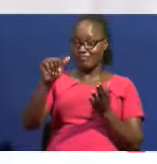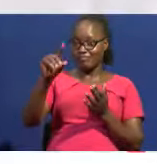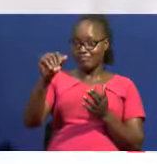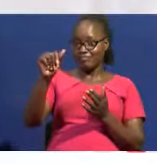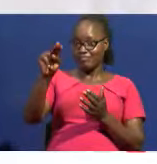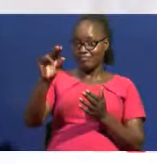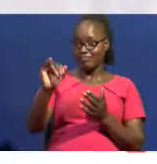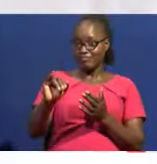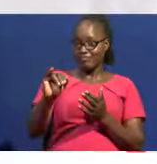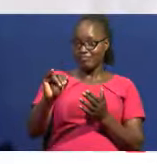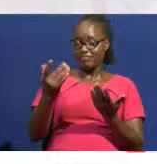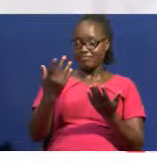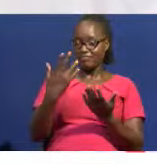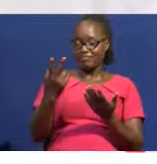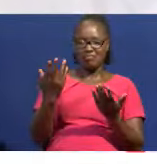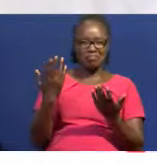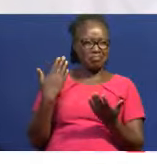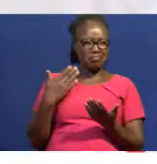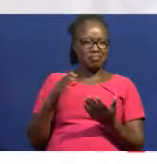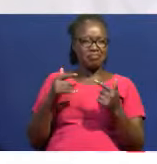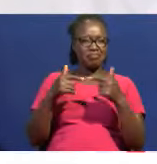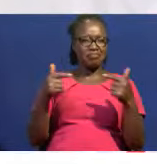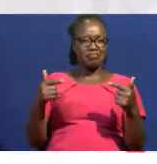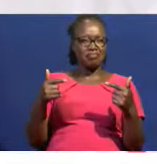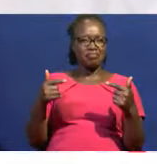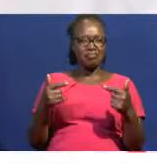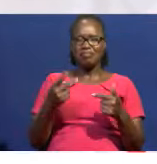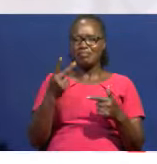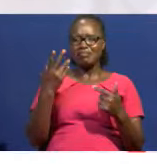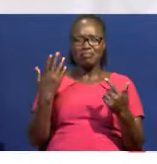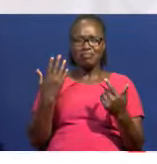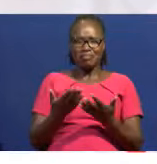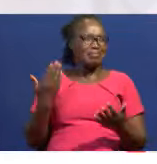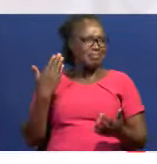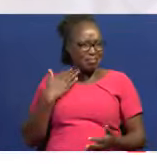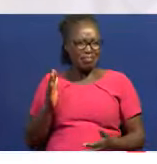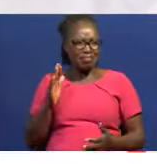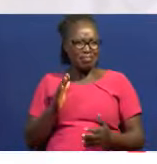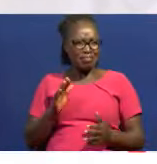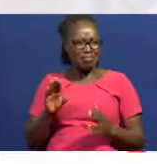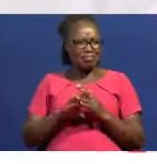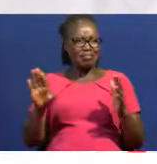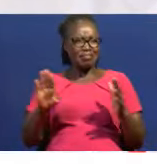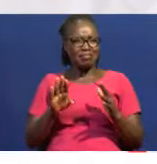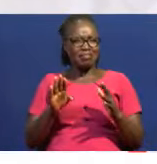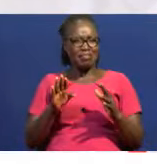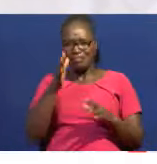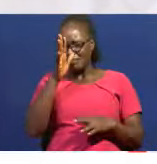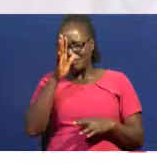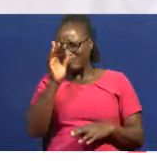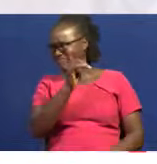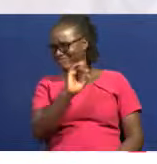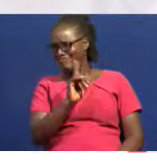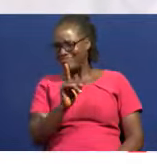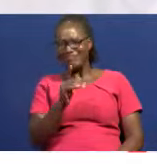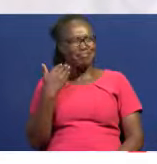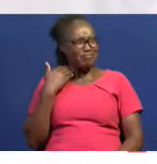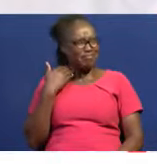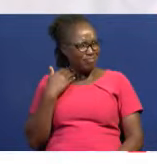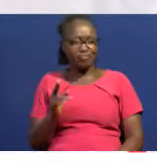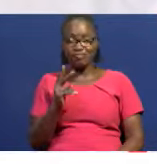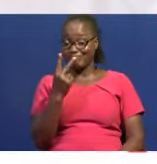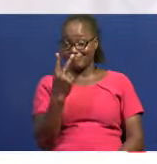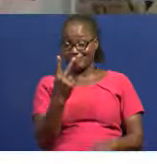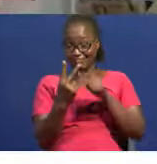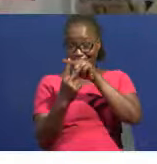opposed. Mambo mawili hatupendi. Usaliti na uongo. Mambo ngapi?